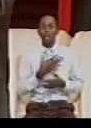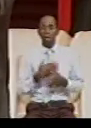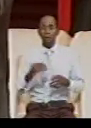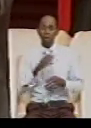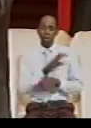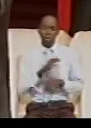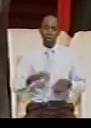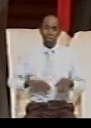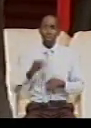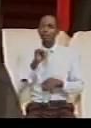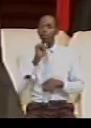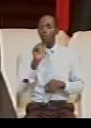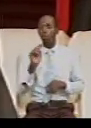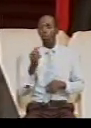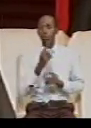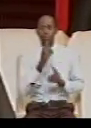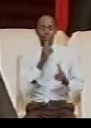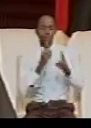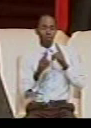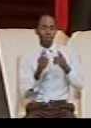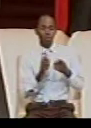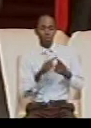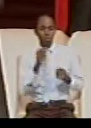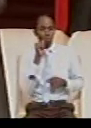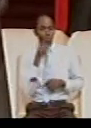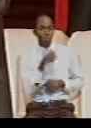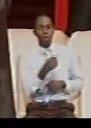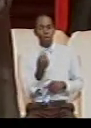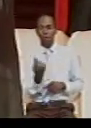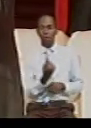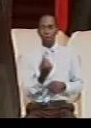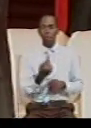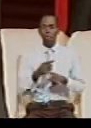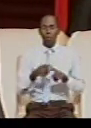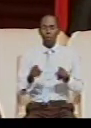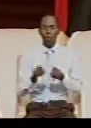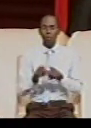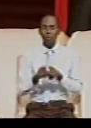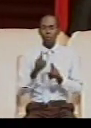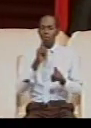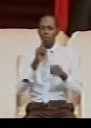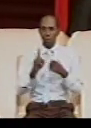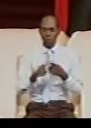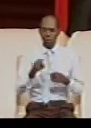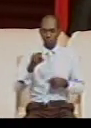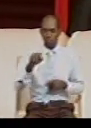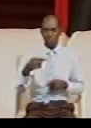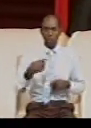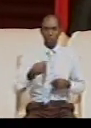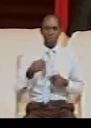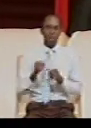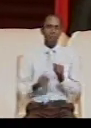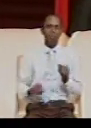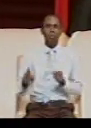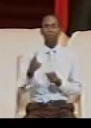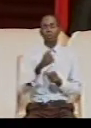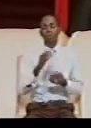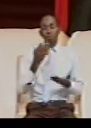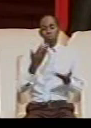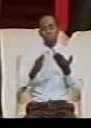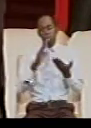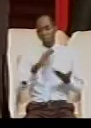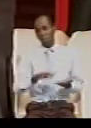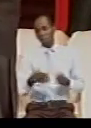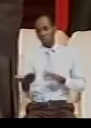dead, you will come alive in his salvation in Jesus'